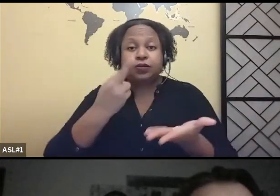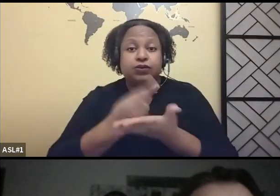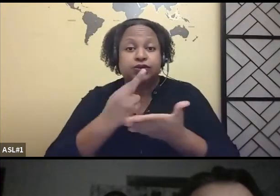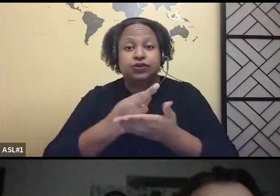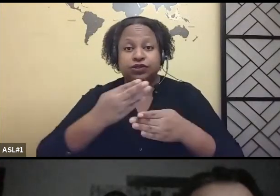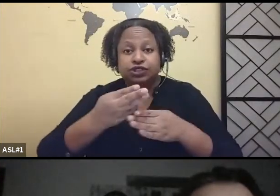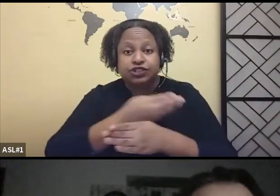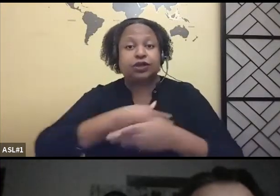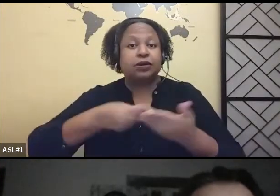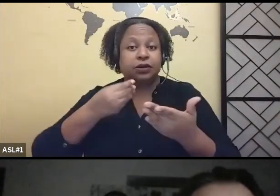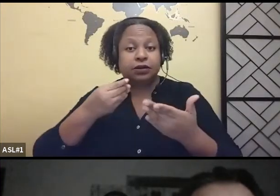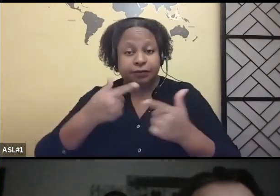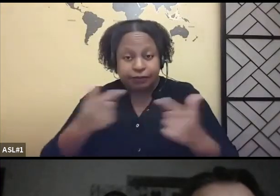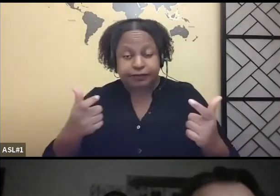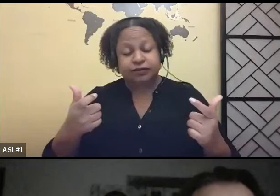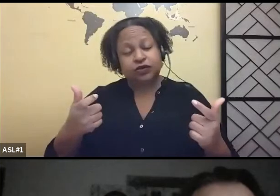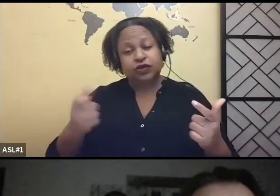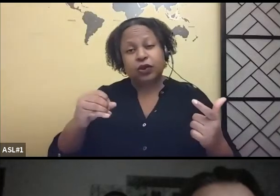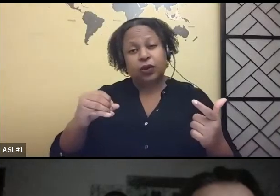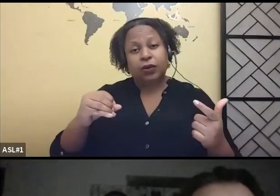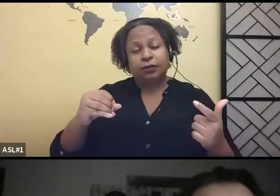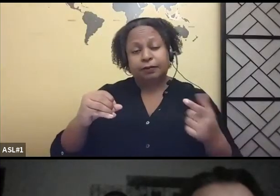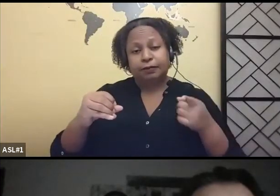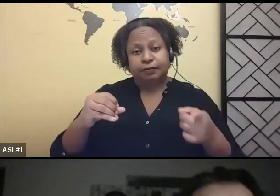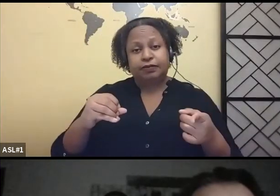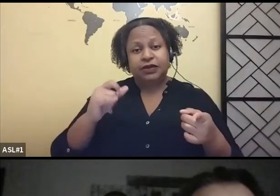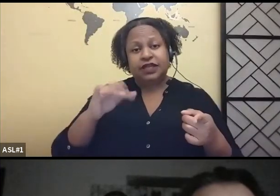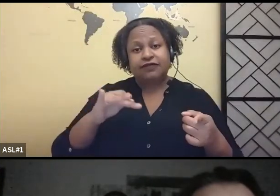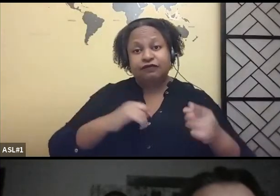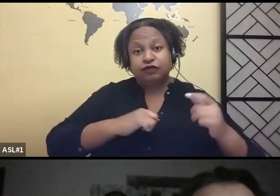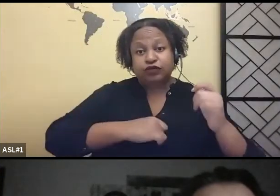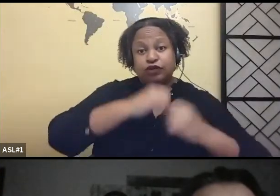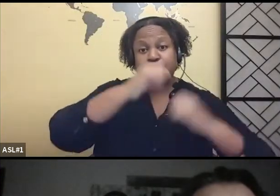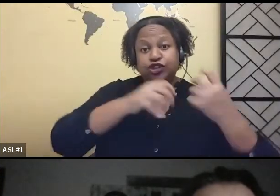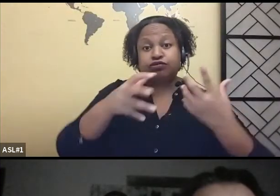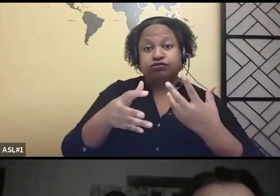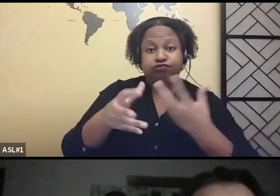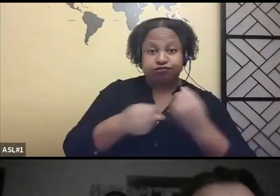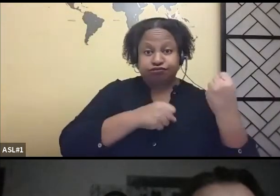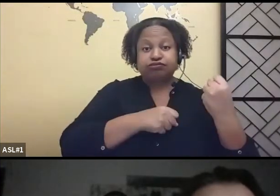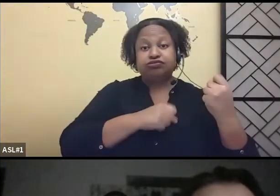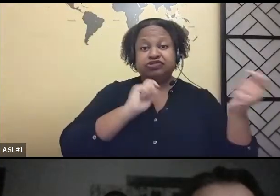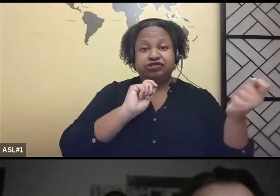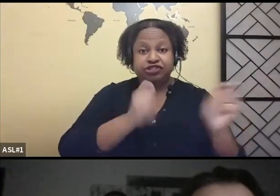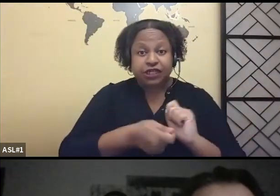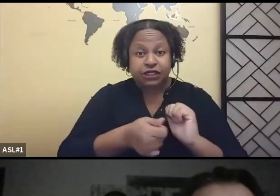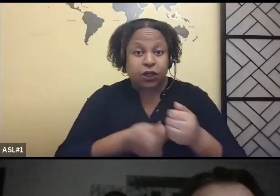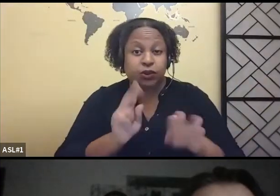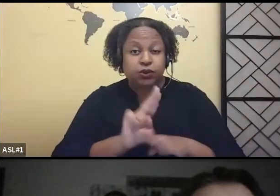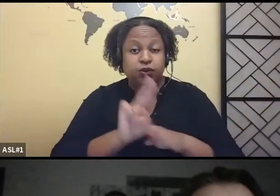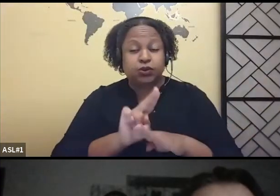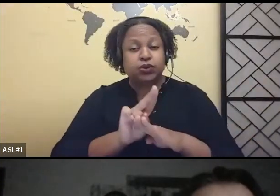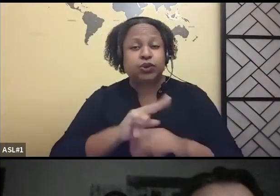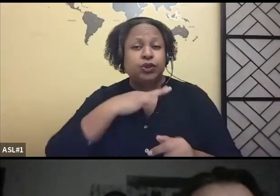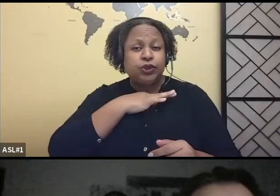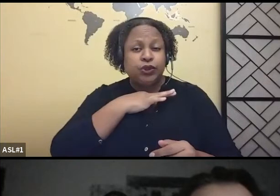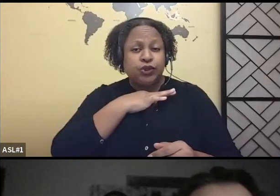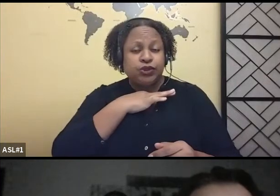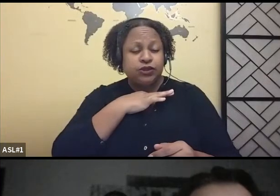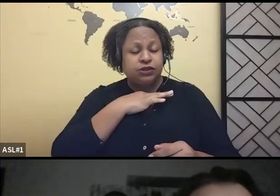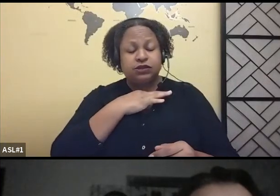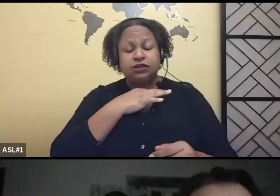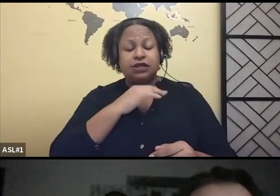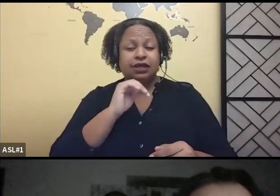about justice that we can ground this repurposing of infrastructure in? What sources do you look to for principles that